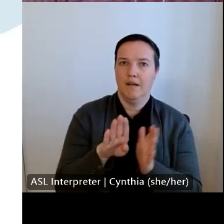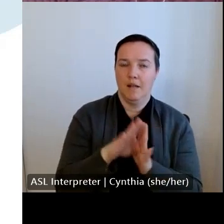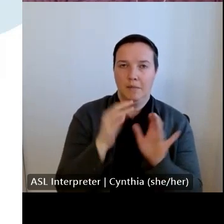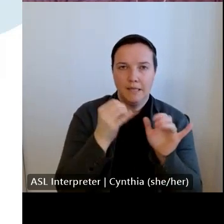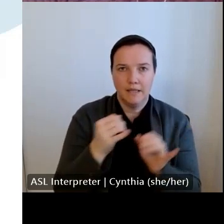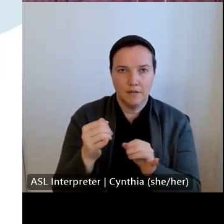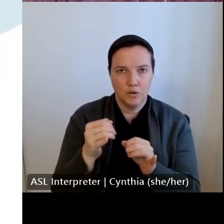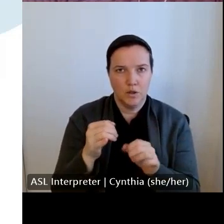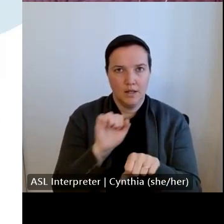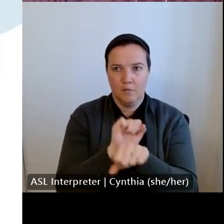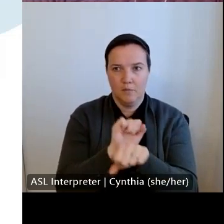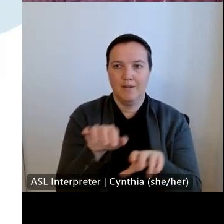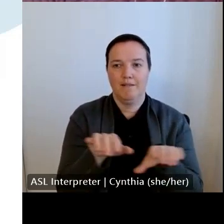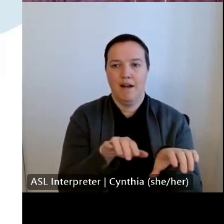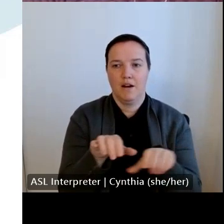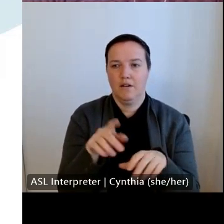plan.